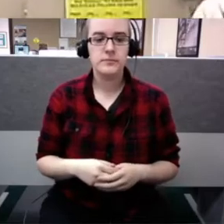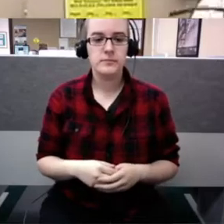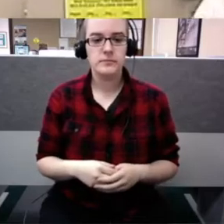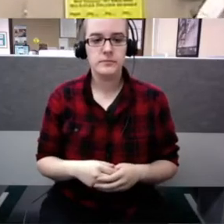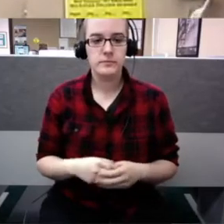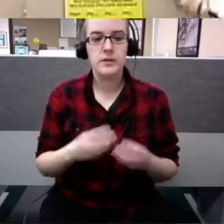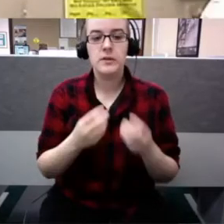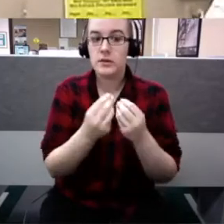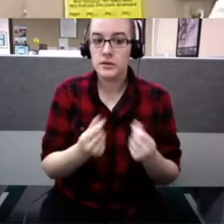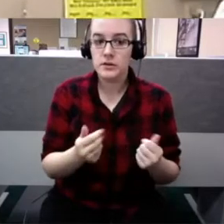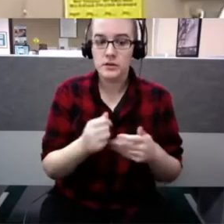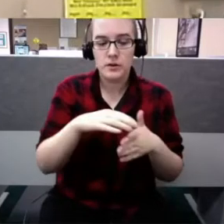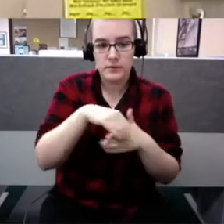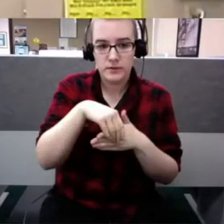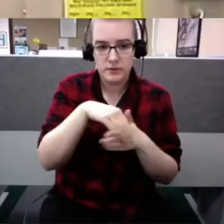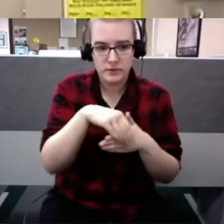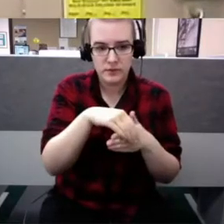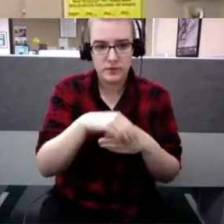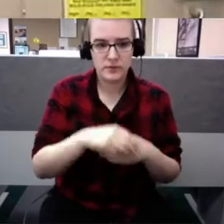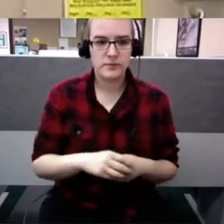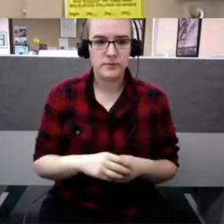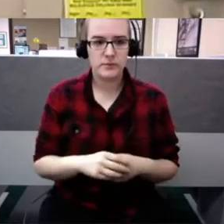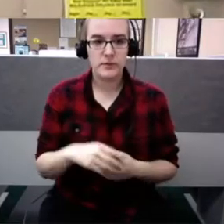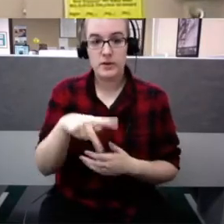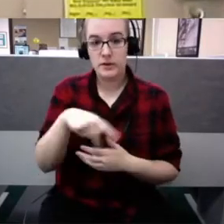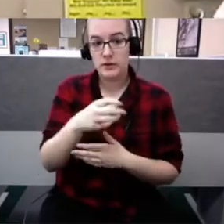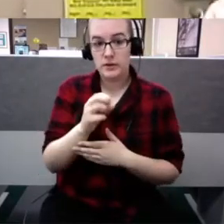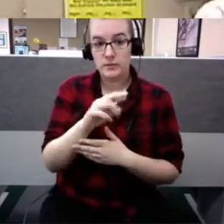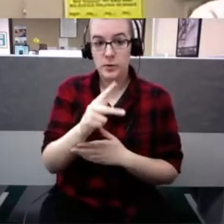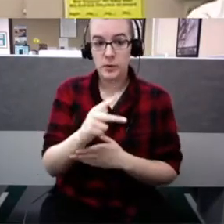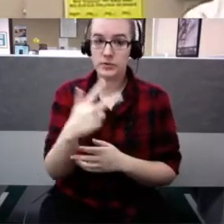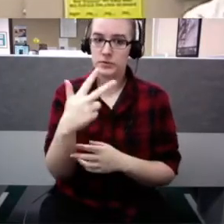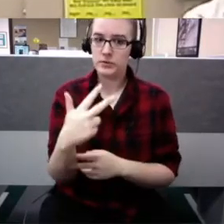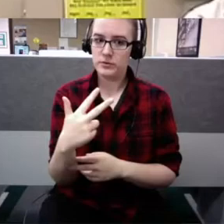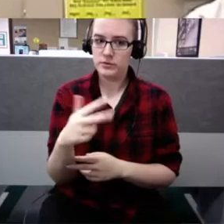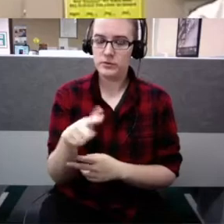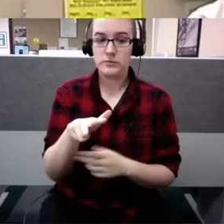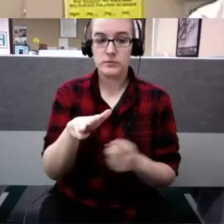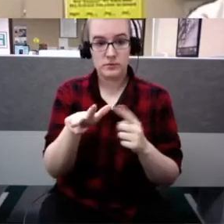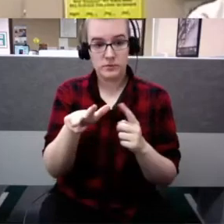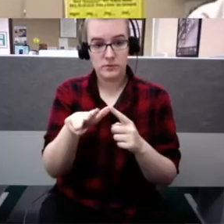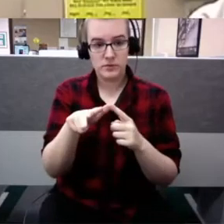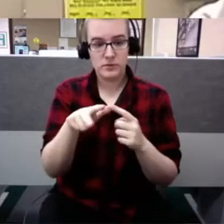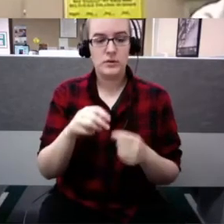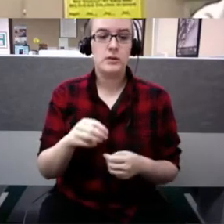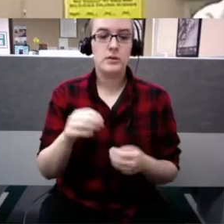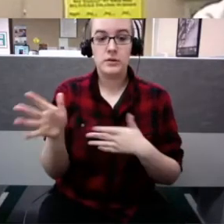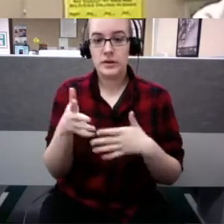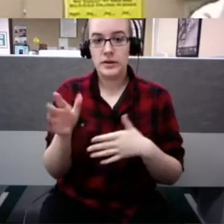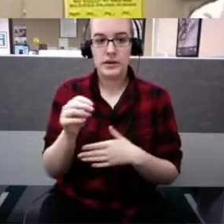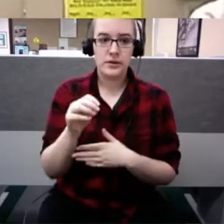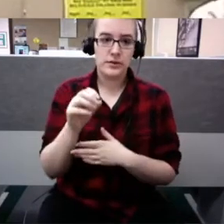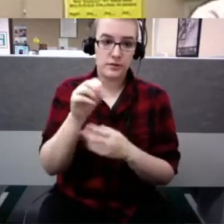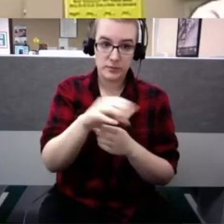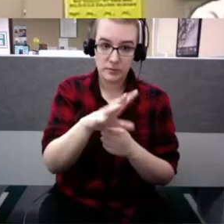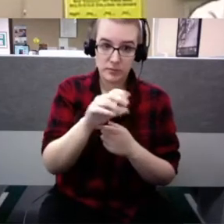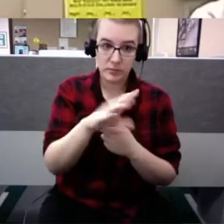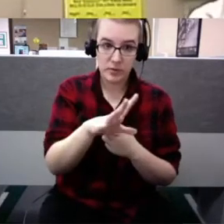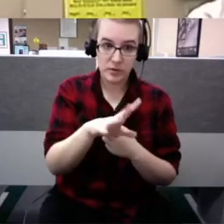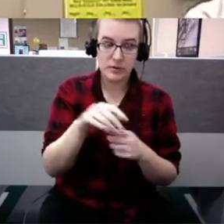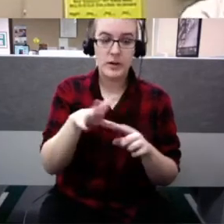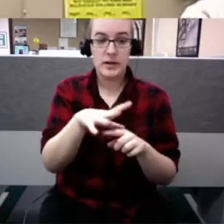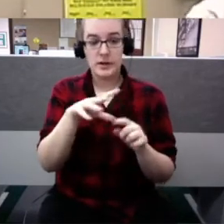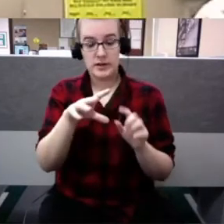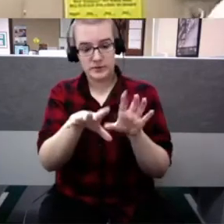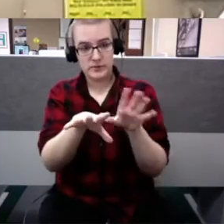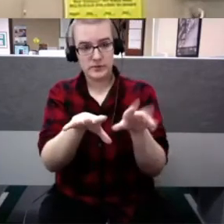and very flexible. There's a port on the scope to blow air into the colon. There's a suction port, and there's